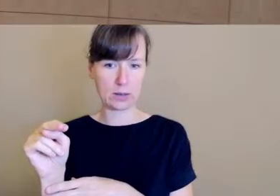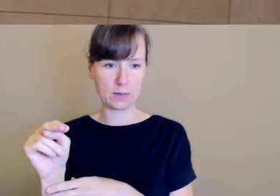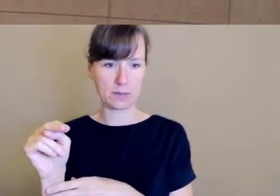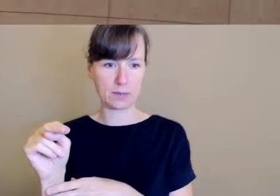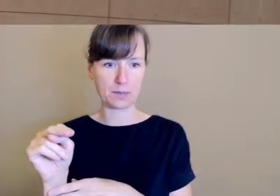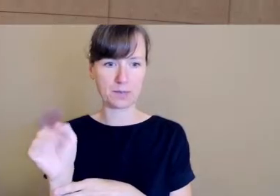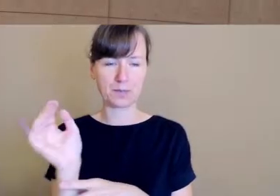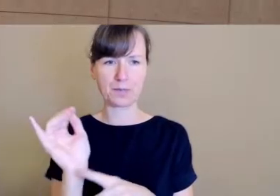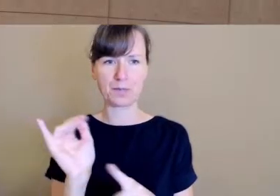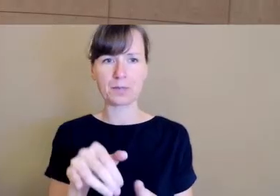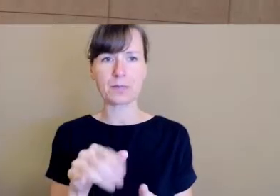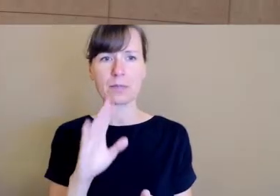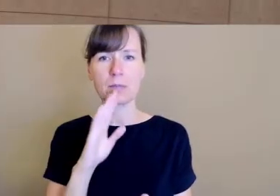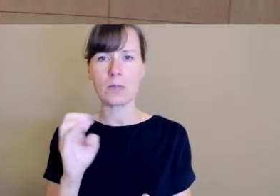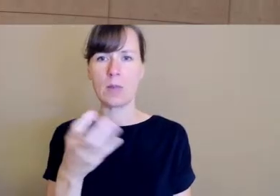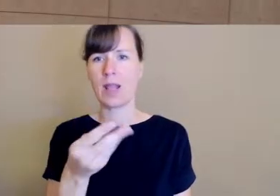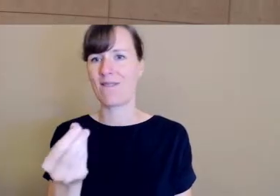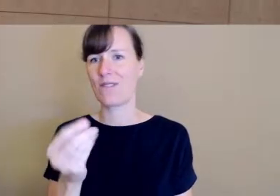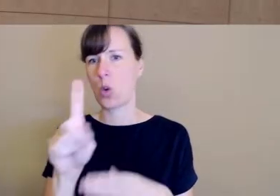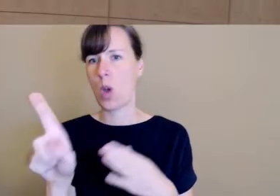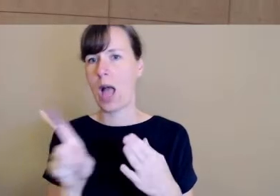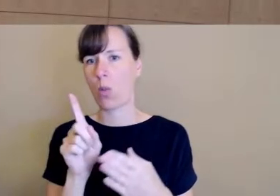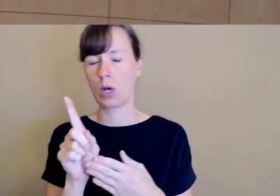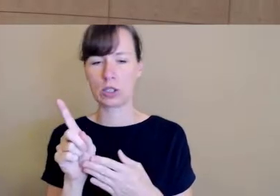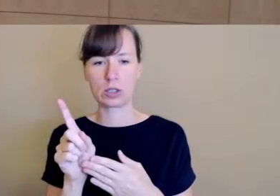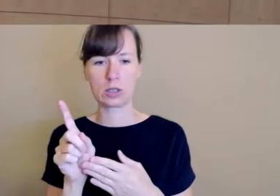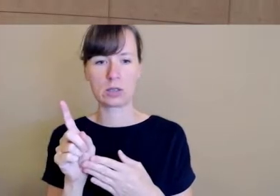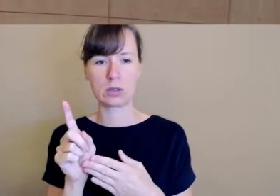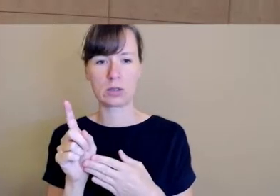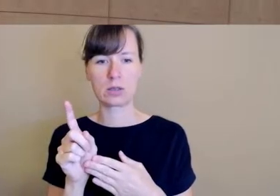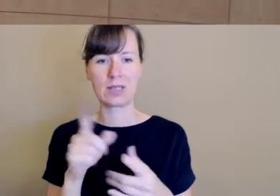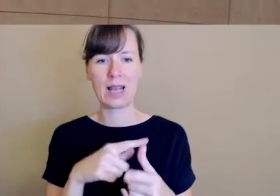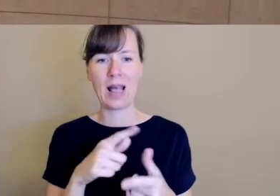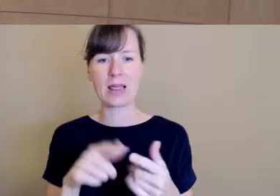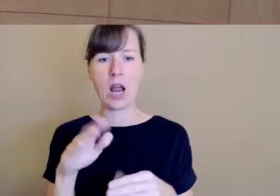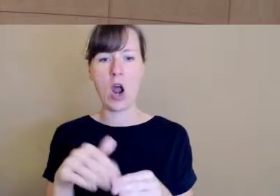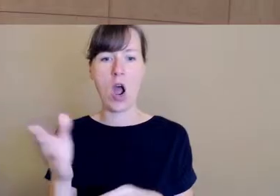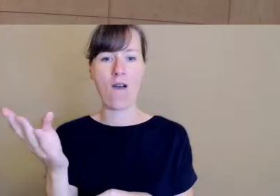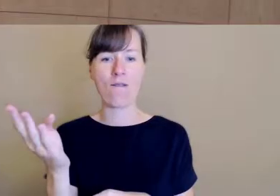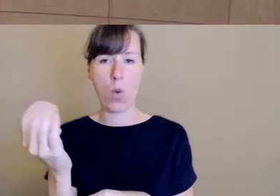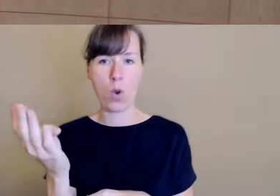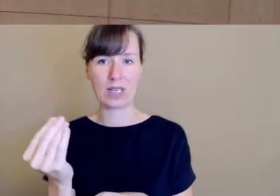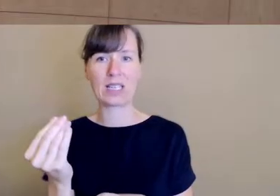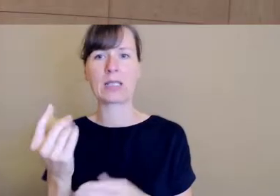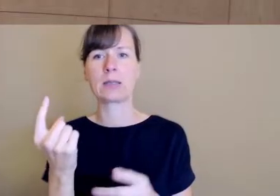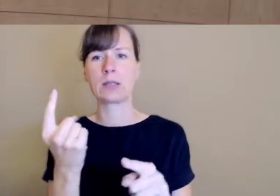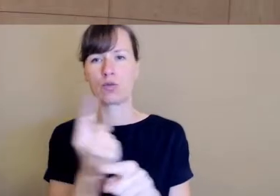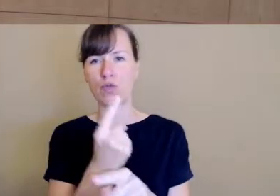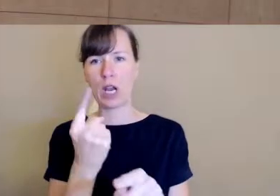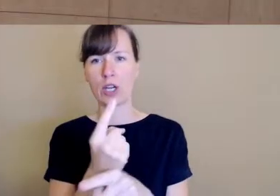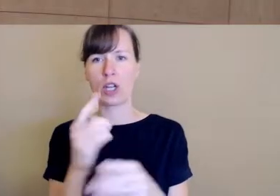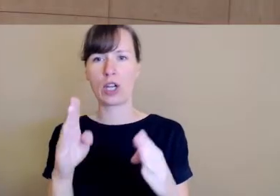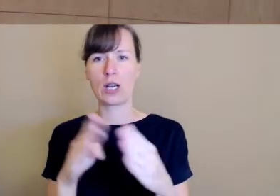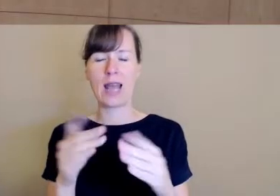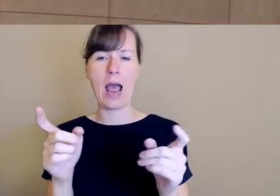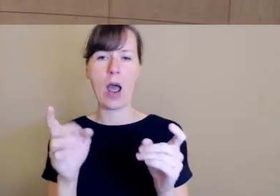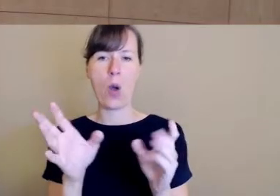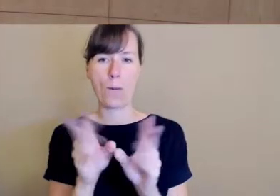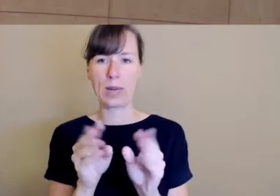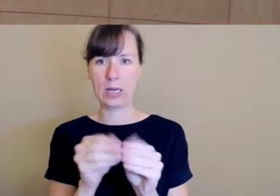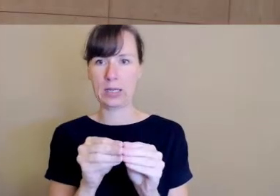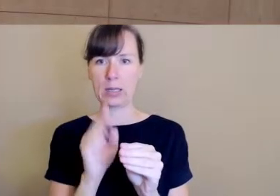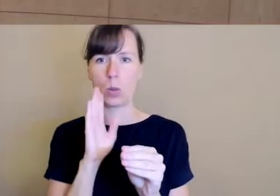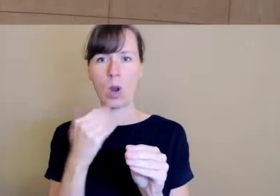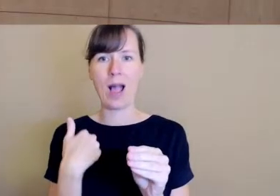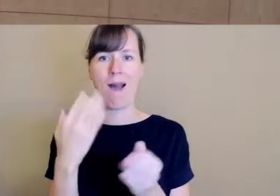will be a few hours. Then on the 14th is our regular town meeting. We will have the